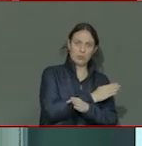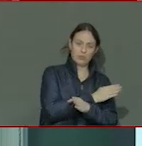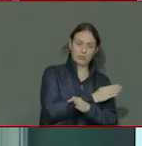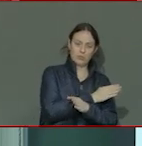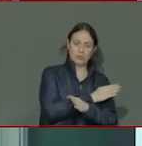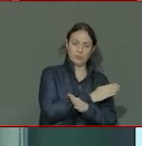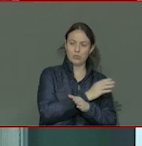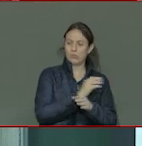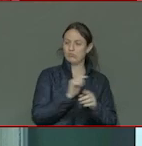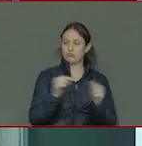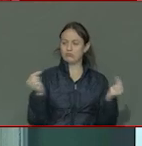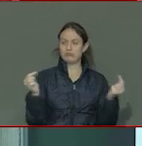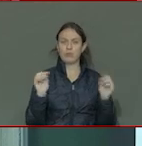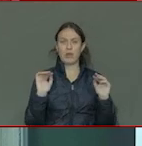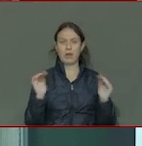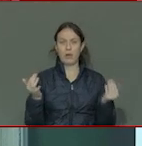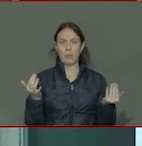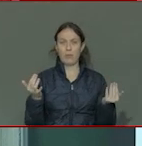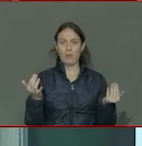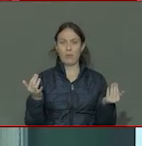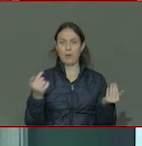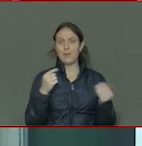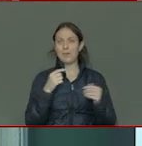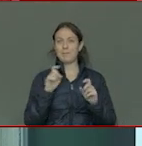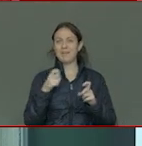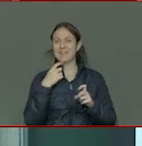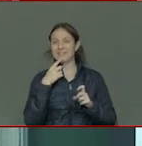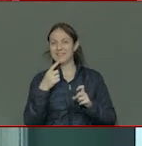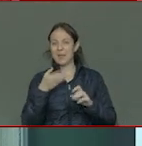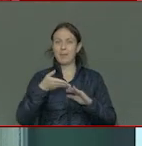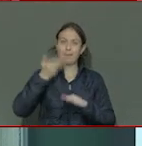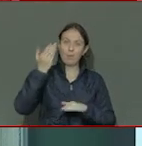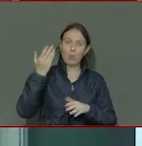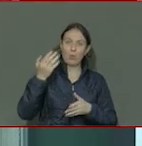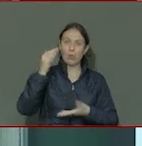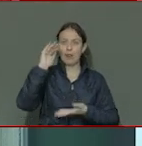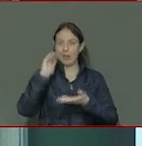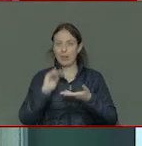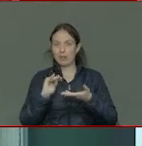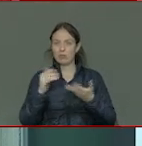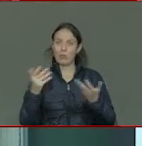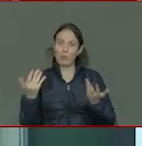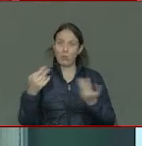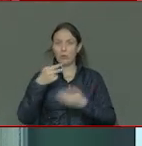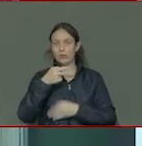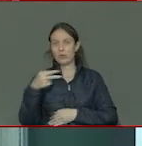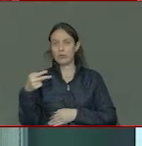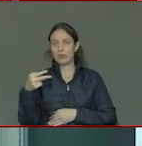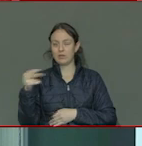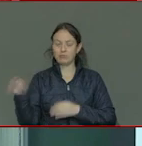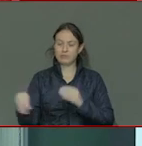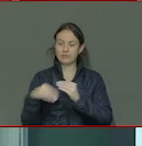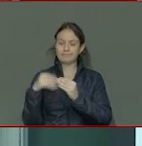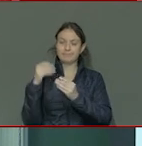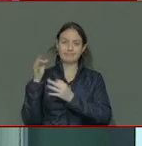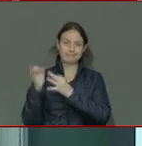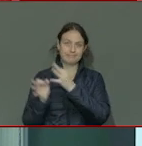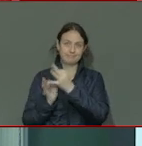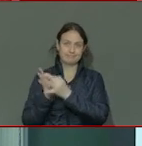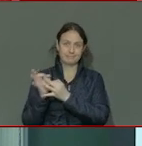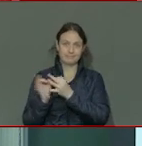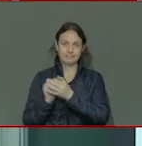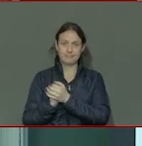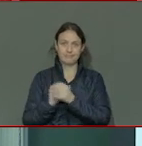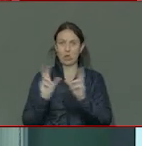10.3? Write down greater than, smaller than, or equal to Give a reason for the answer.